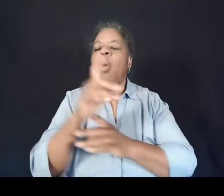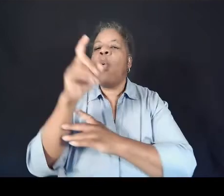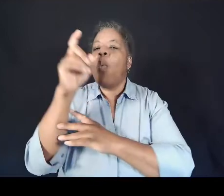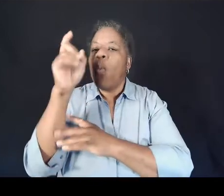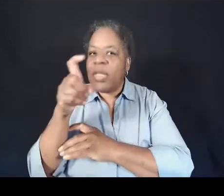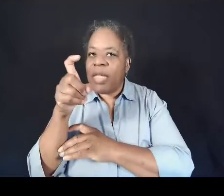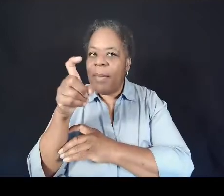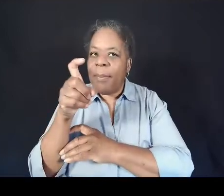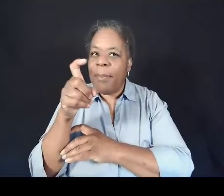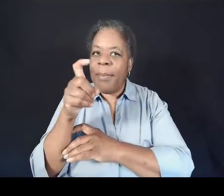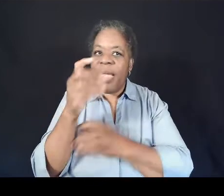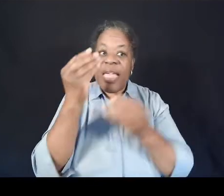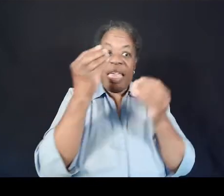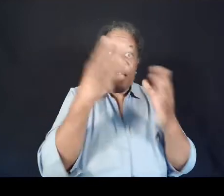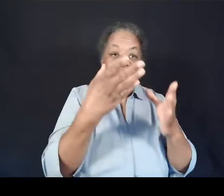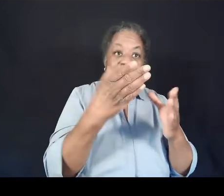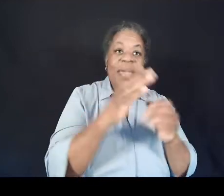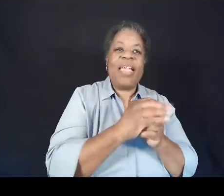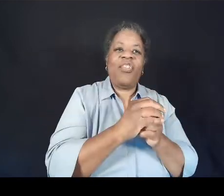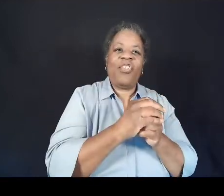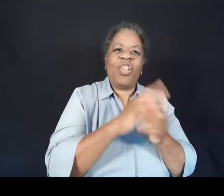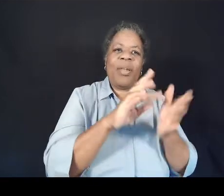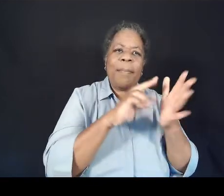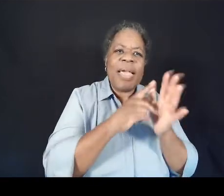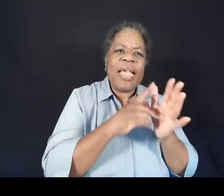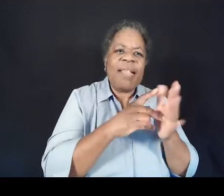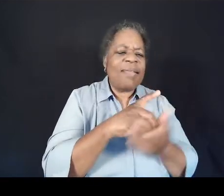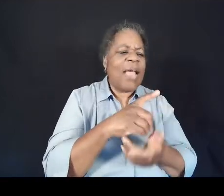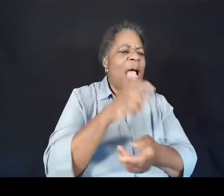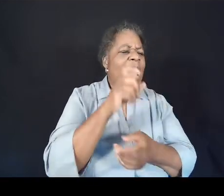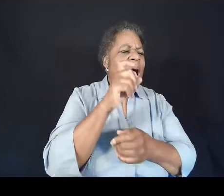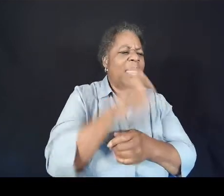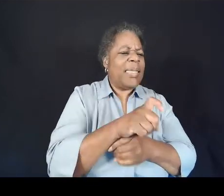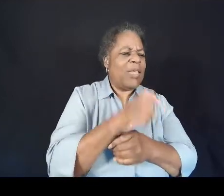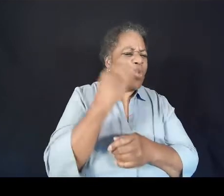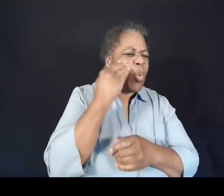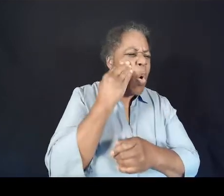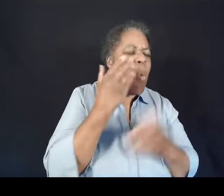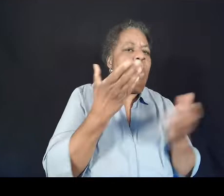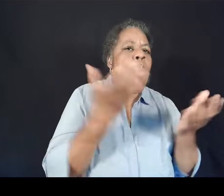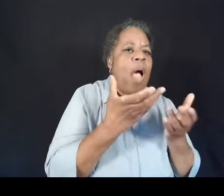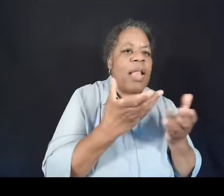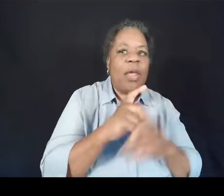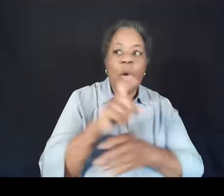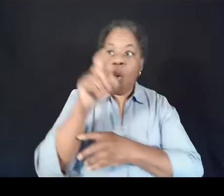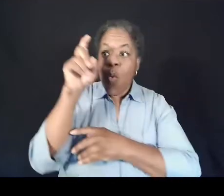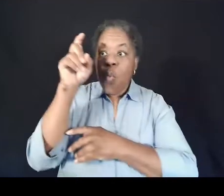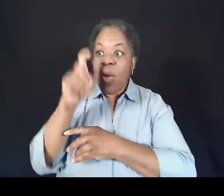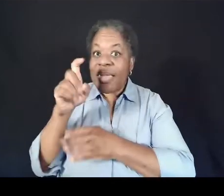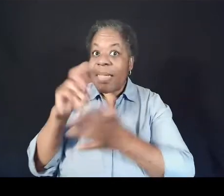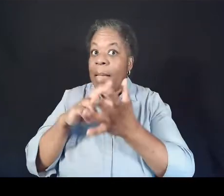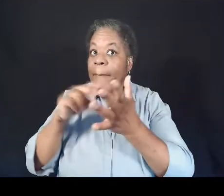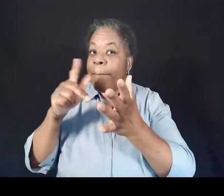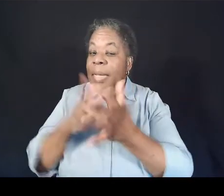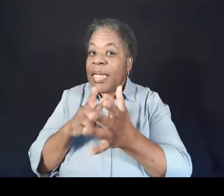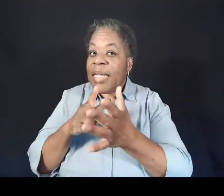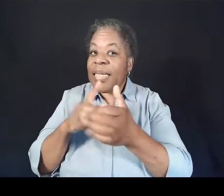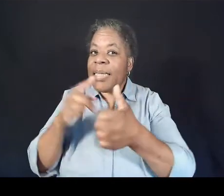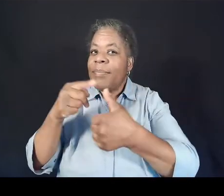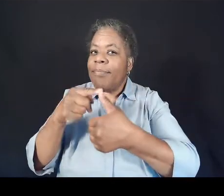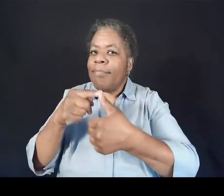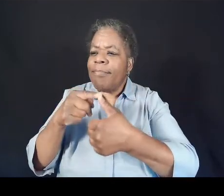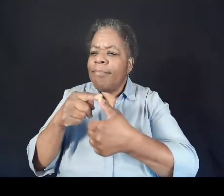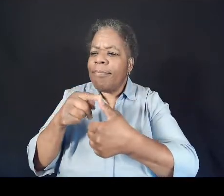Information answers the question, what do I need to know? Wisdom answers questions like, what do I need to